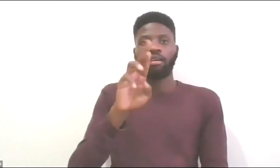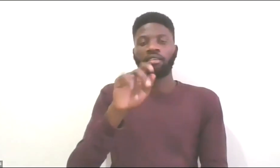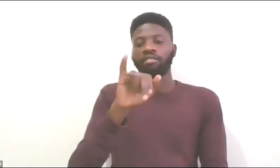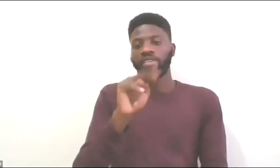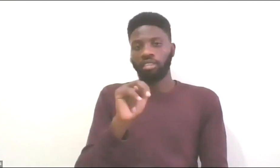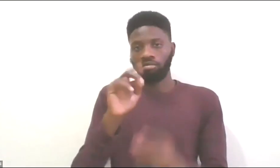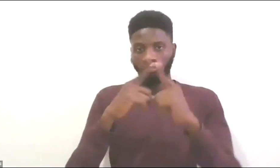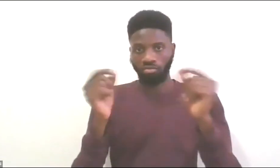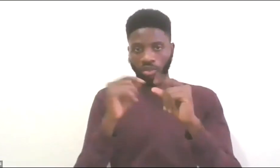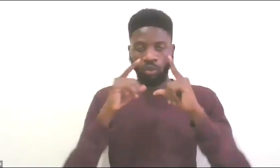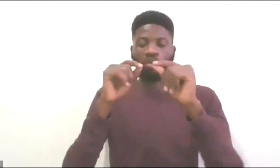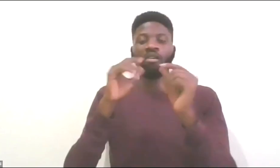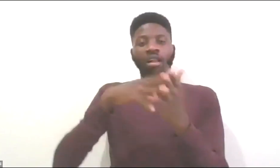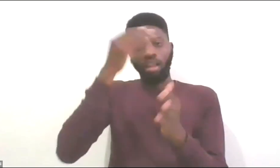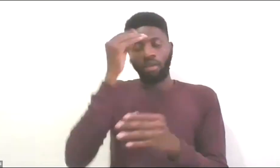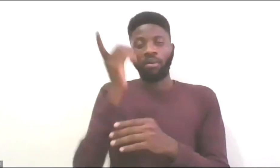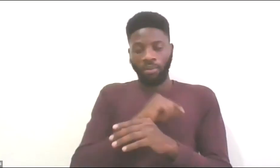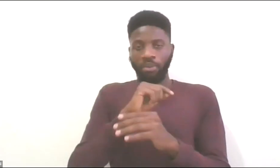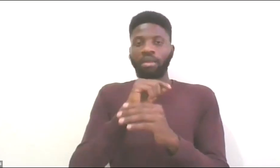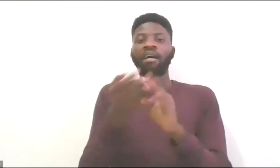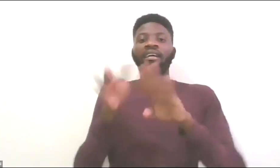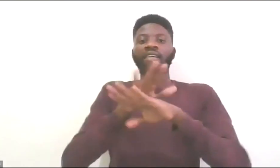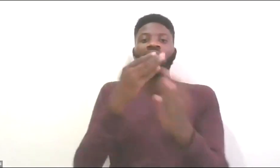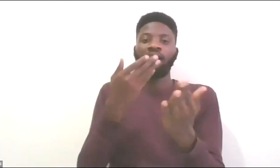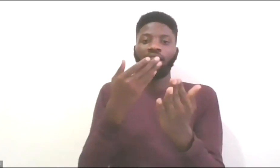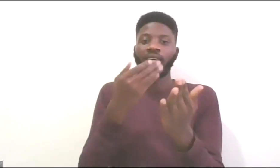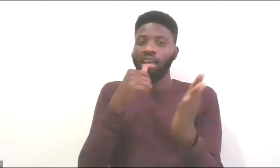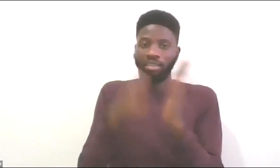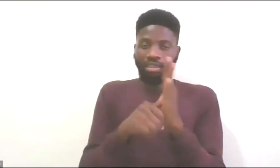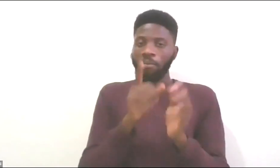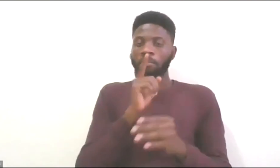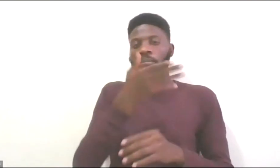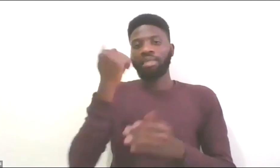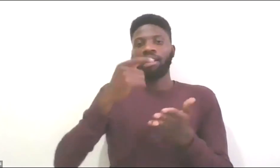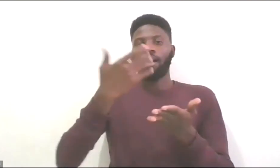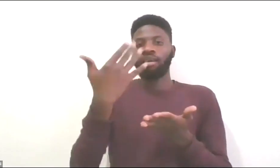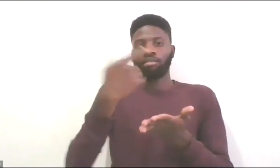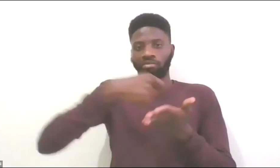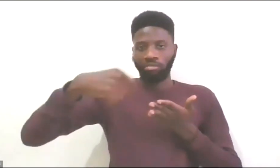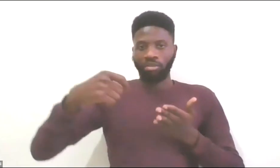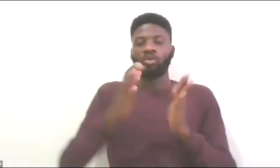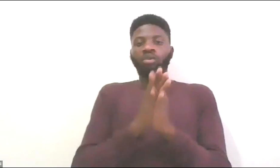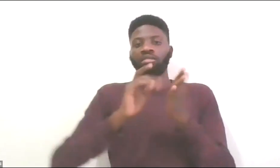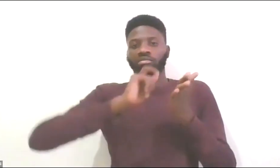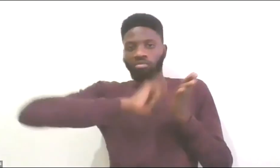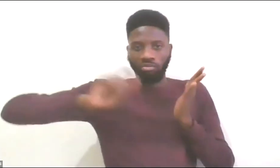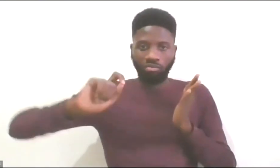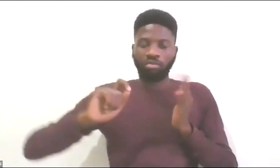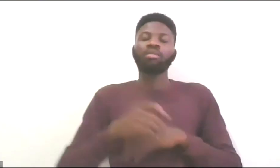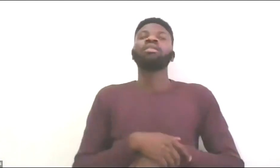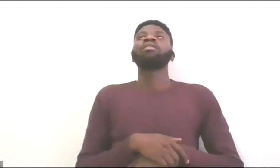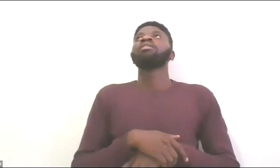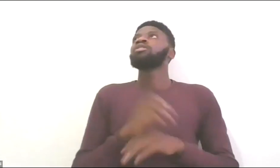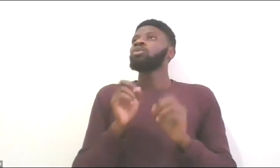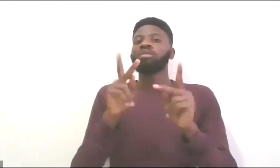a cover letter is recommended to be handwritten with a signature at the end. The letter, that's okay. Anyone else?